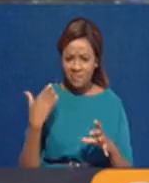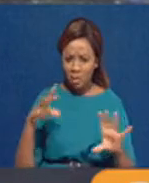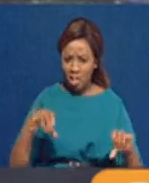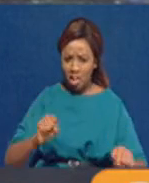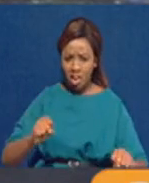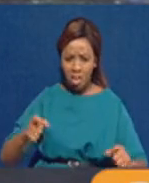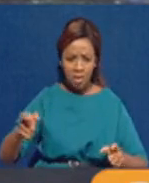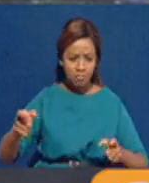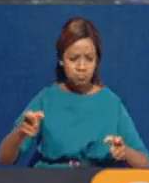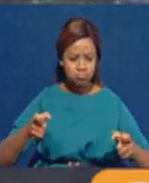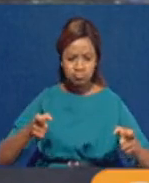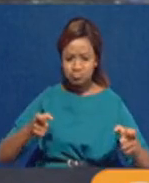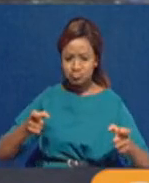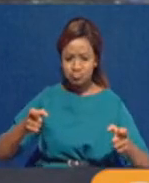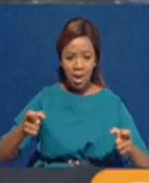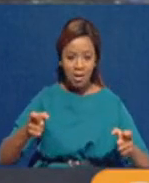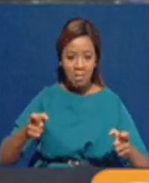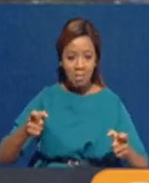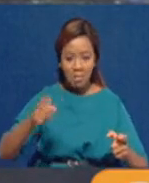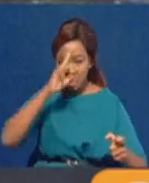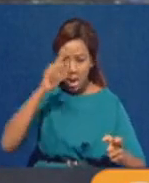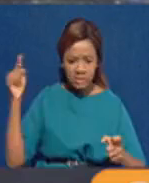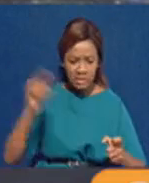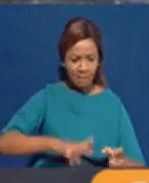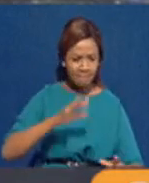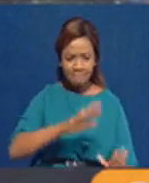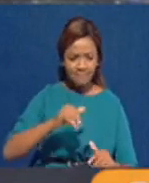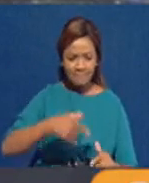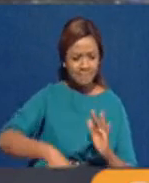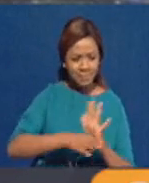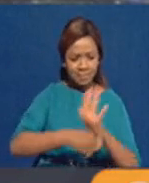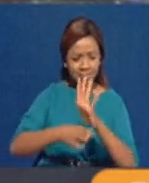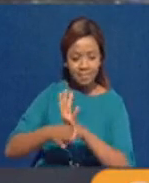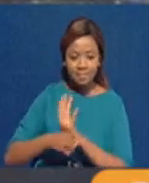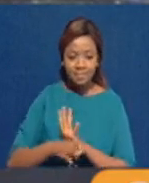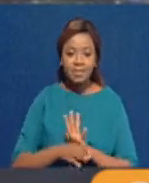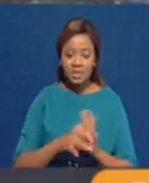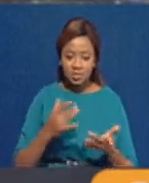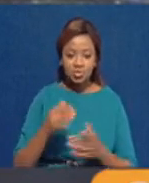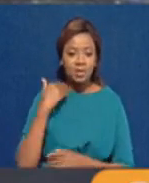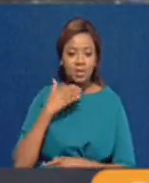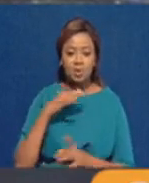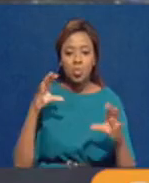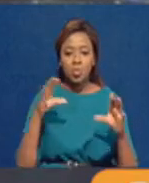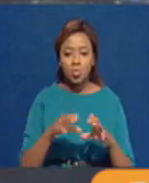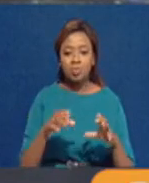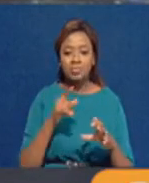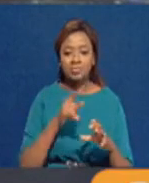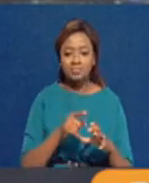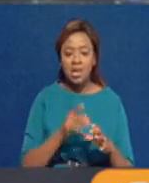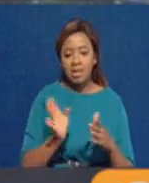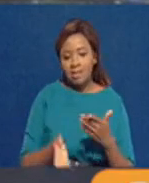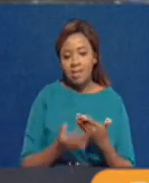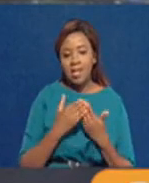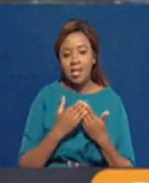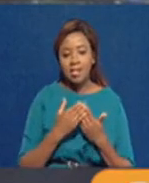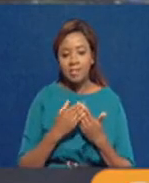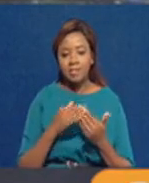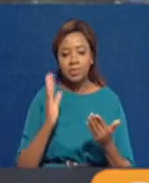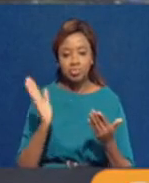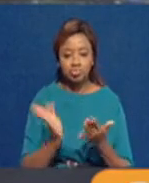were tamed. Police say the all-out war declared on the gangs and other violent criminals has borne fruit with the